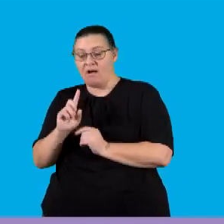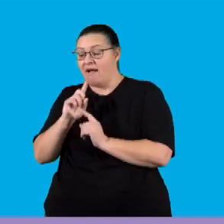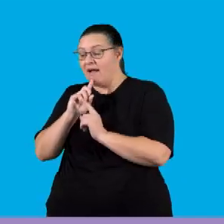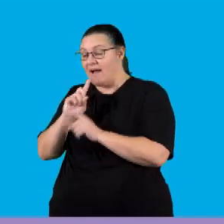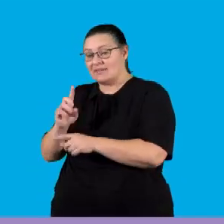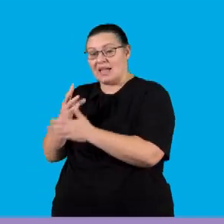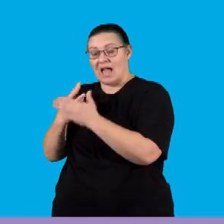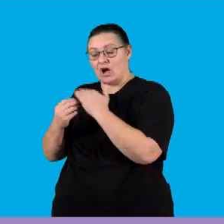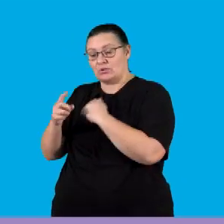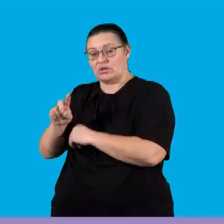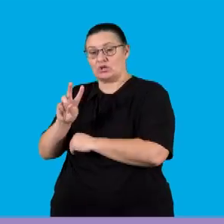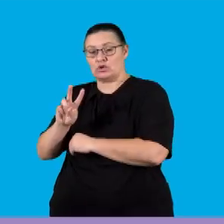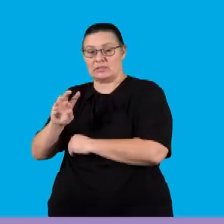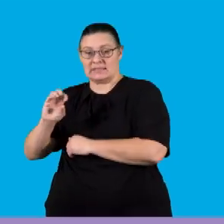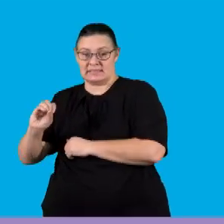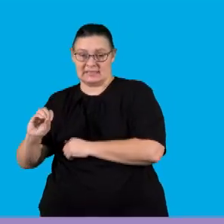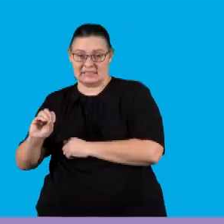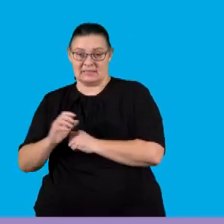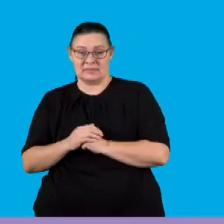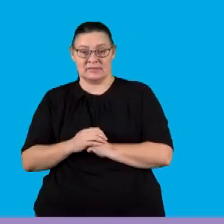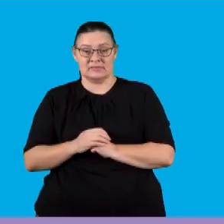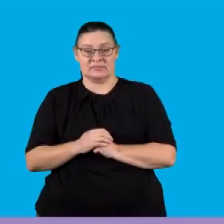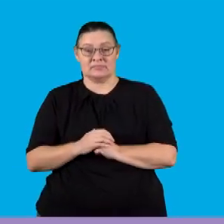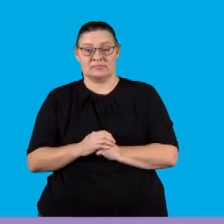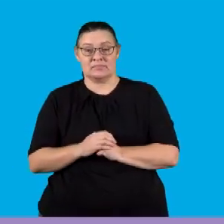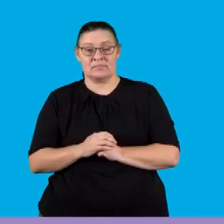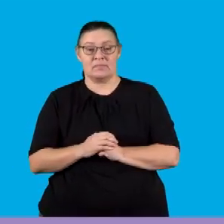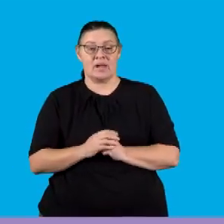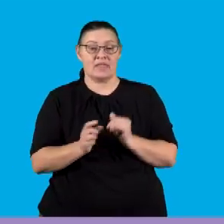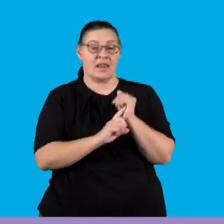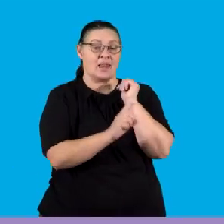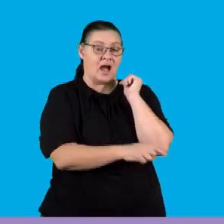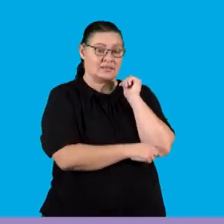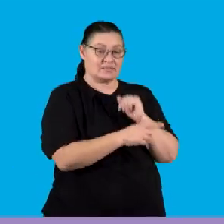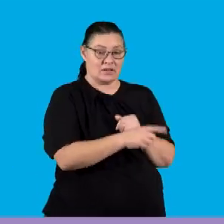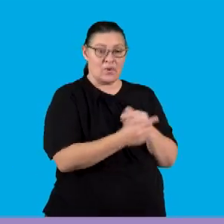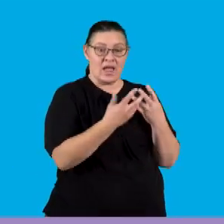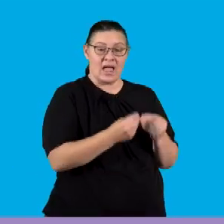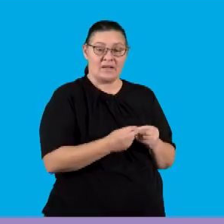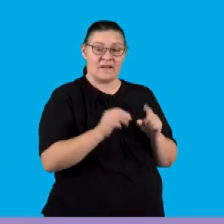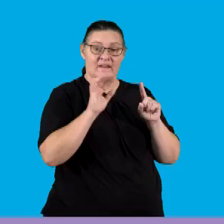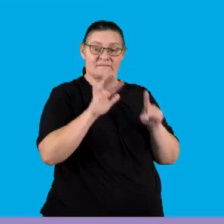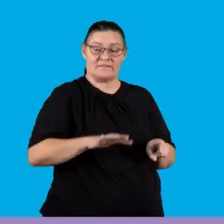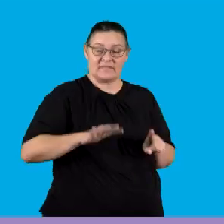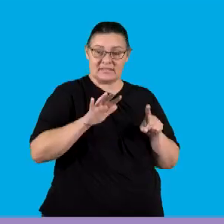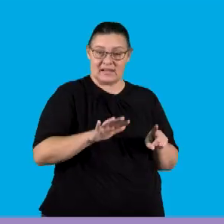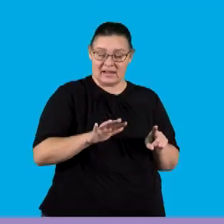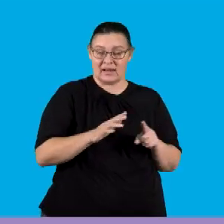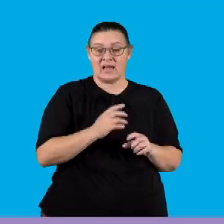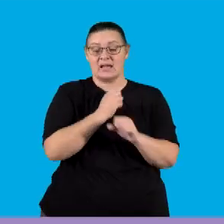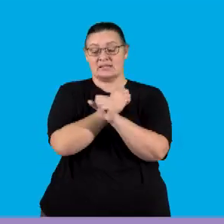subtract that 4, and our answer is going to be a 20. And lastly, we have